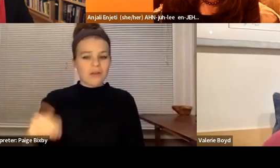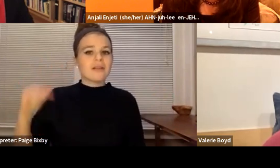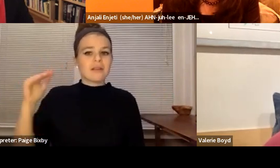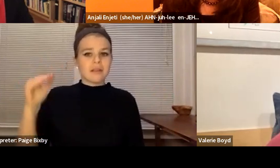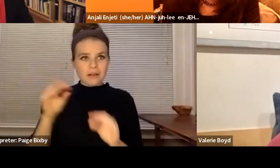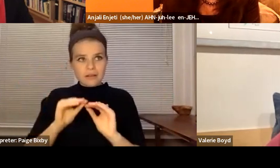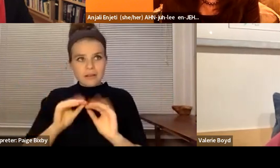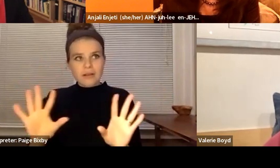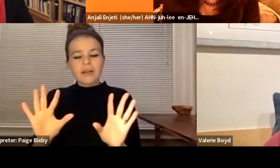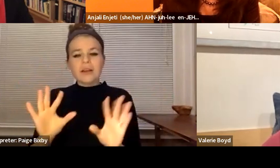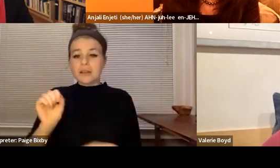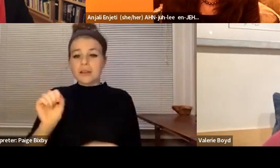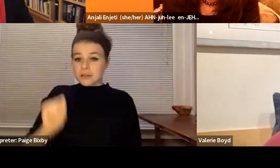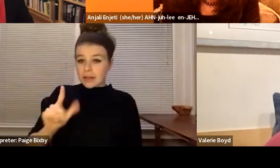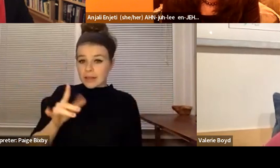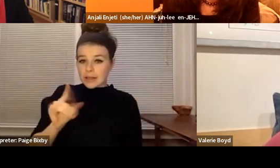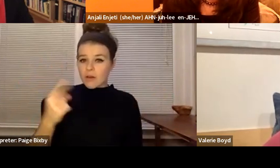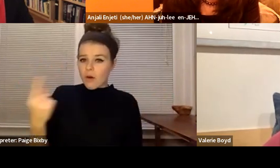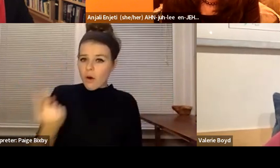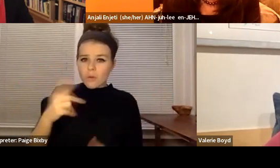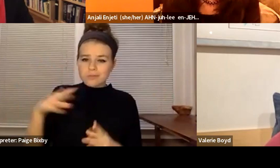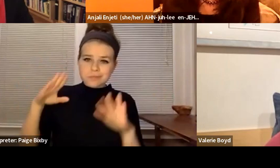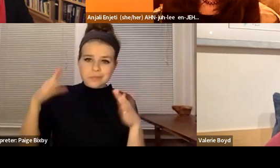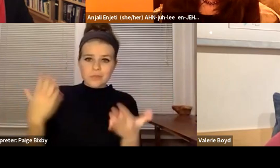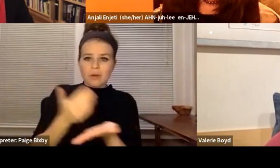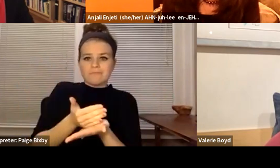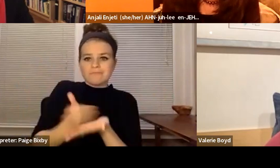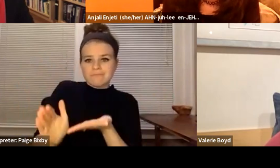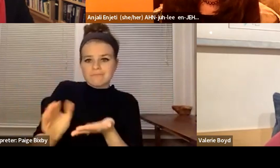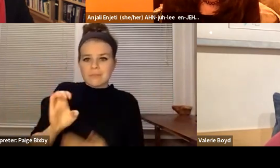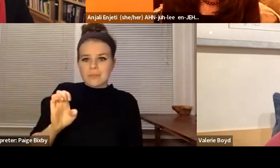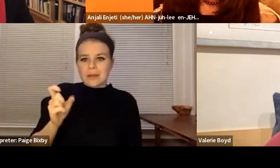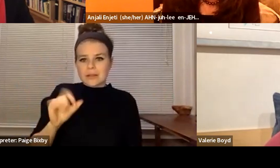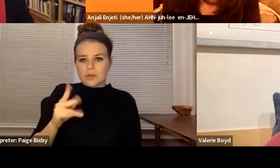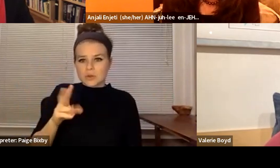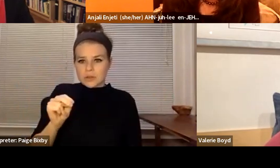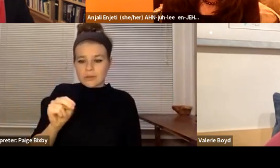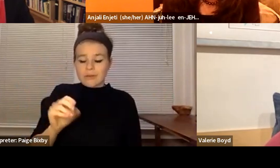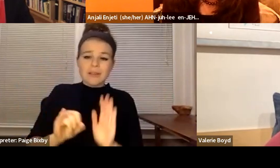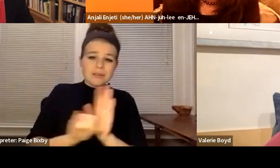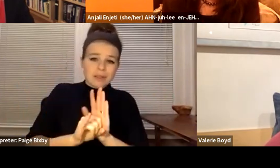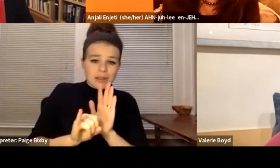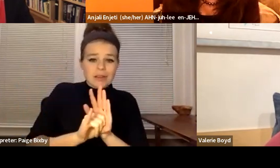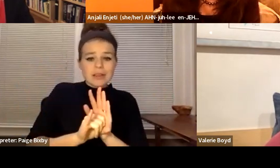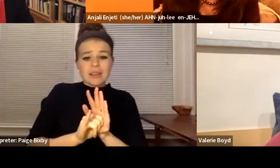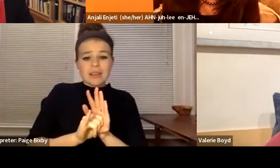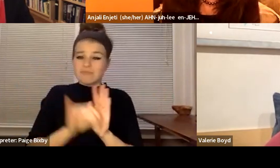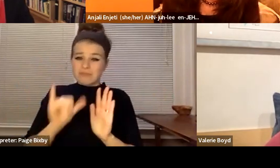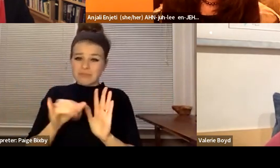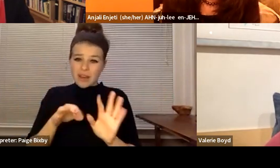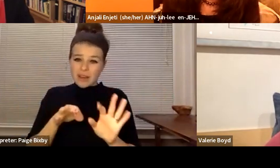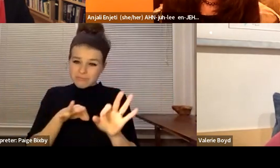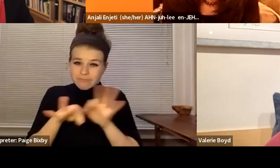has always been a genre of exclusion. Identity determines an author's Southernness more than the